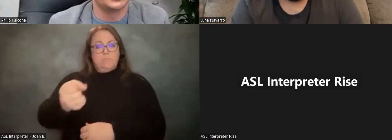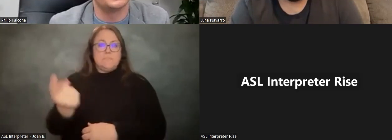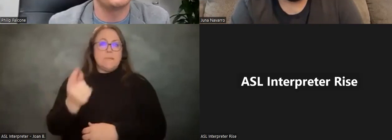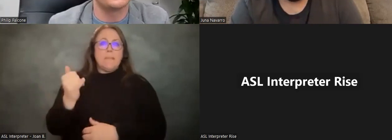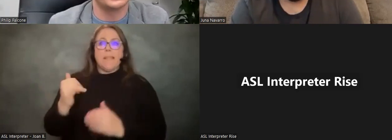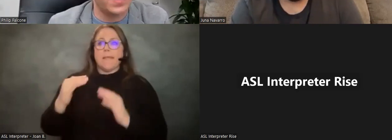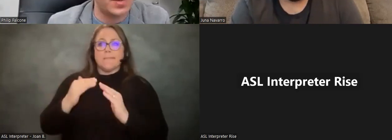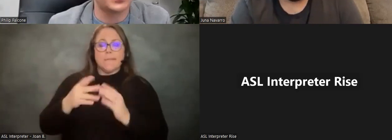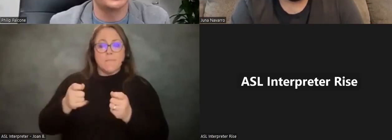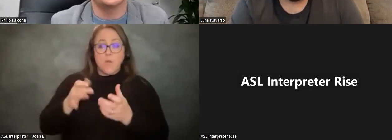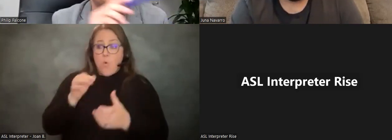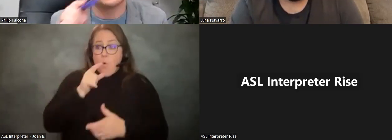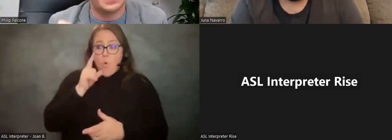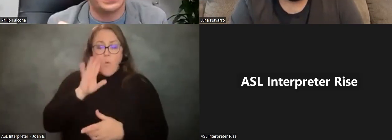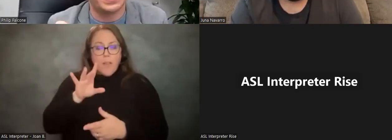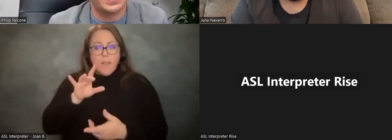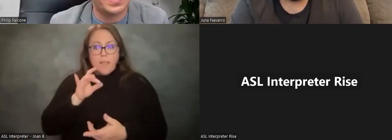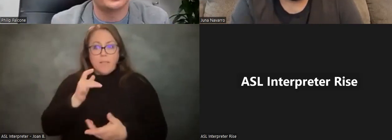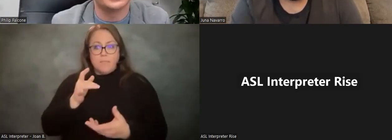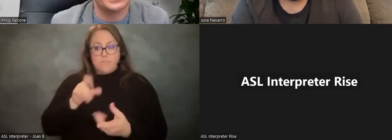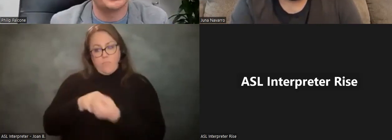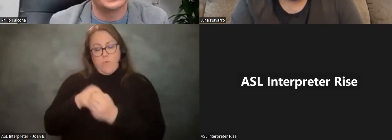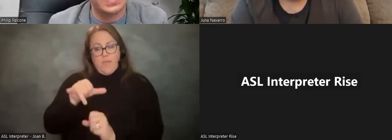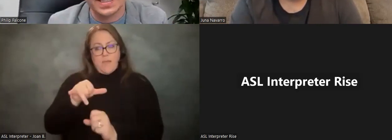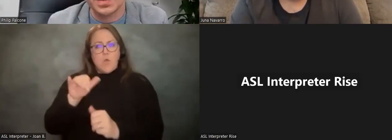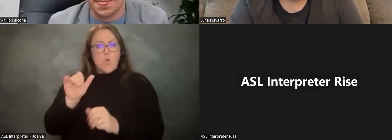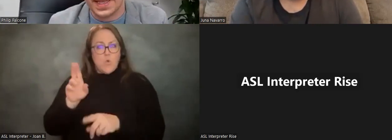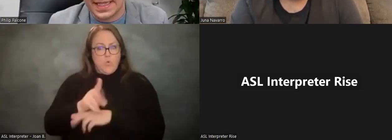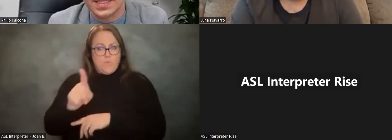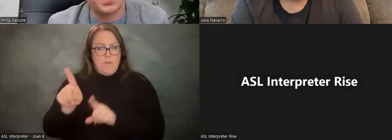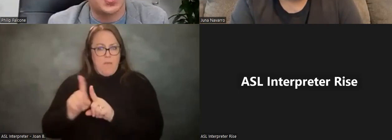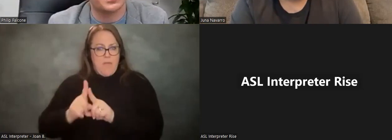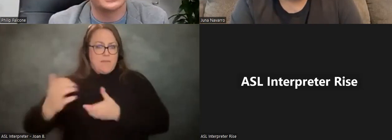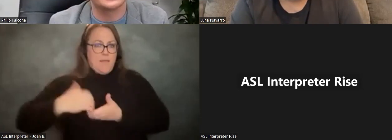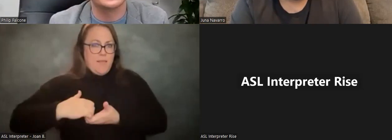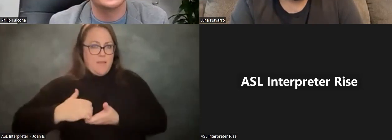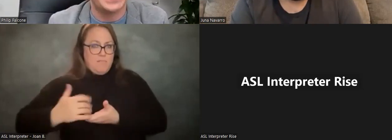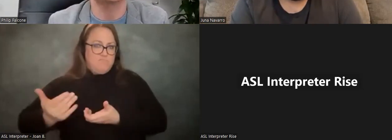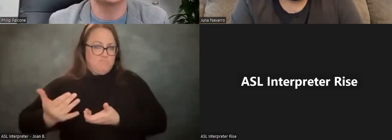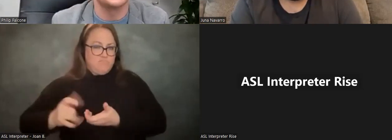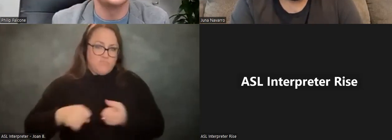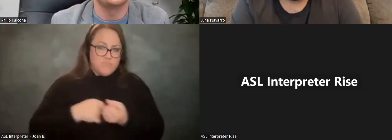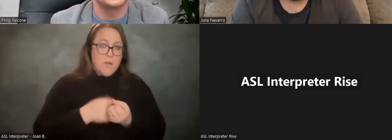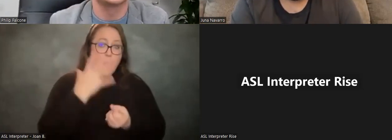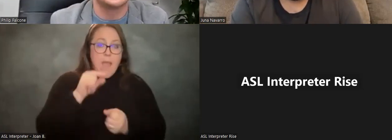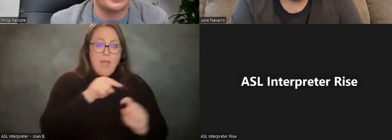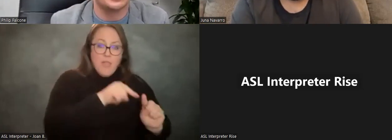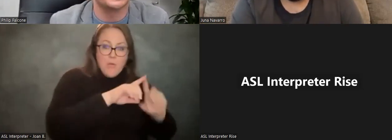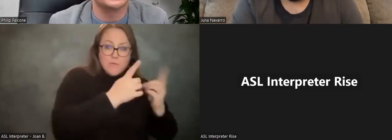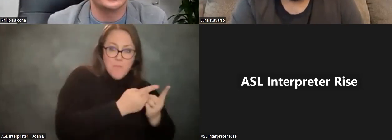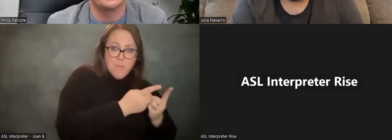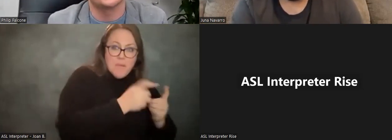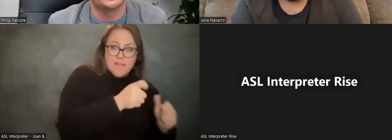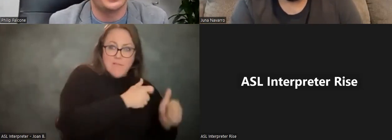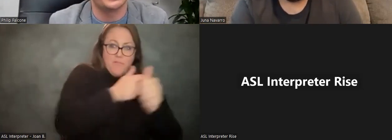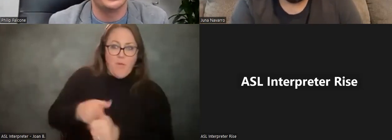would be in favor of this, also utilize them as an ally to kind of help tie in, because these departments answer to the city manager, the